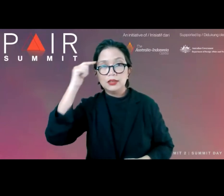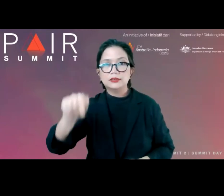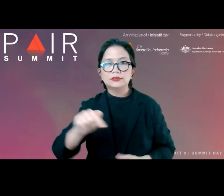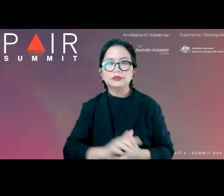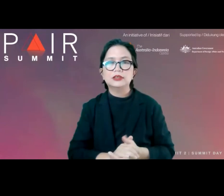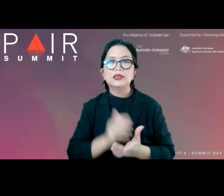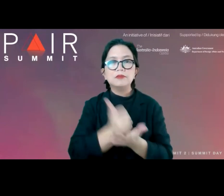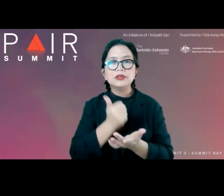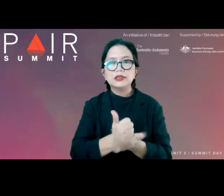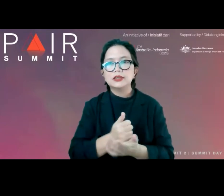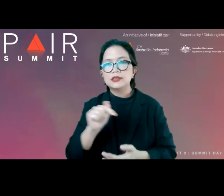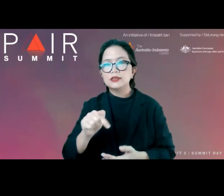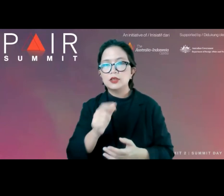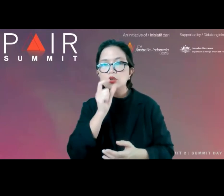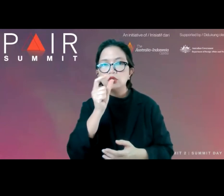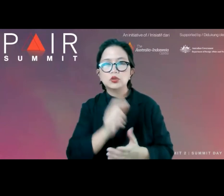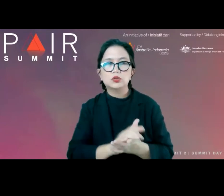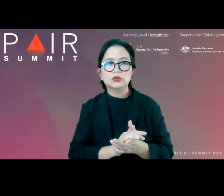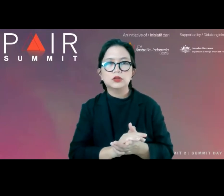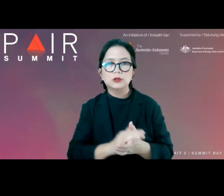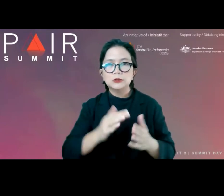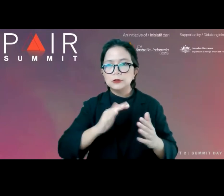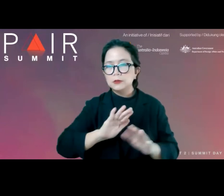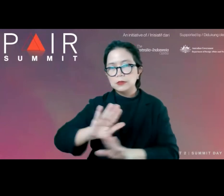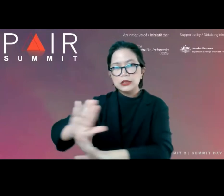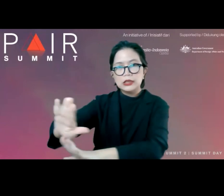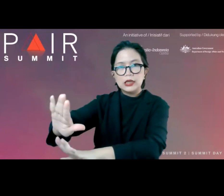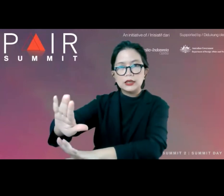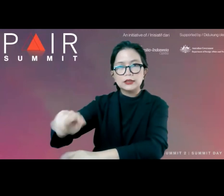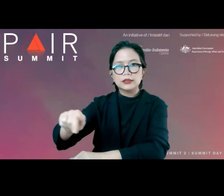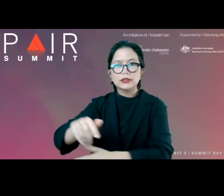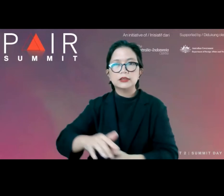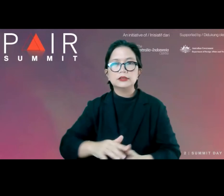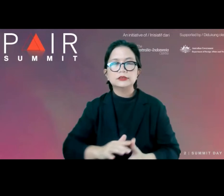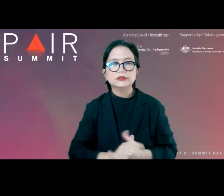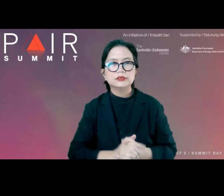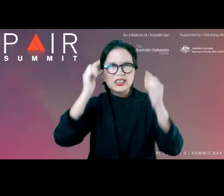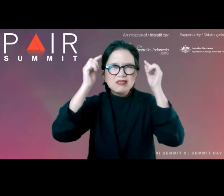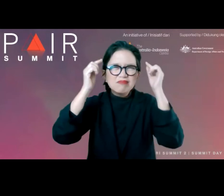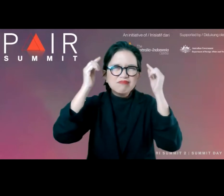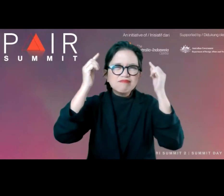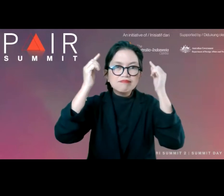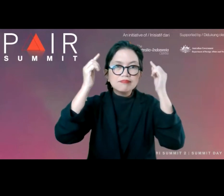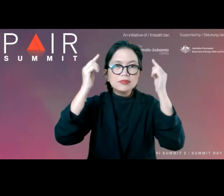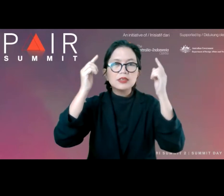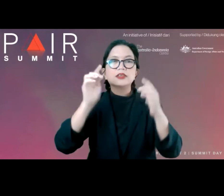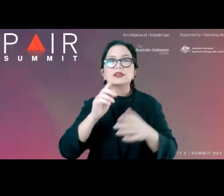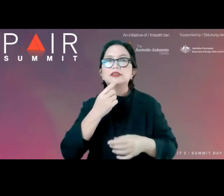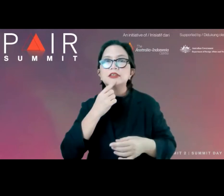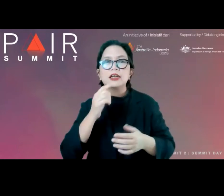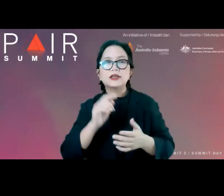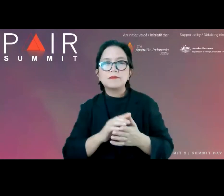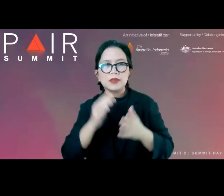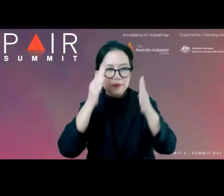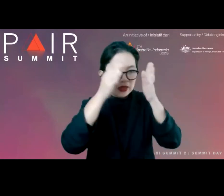away from a program-based mentality to an individual-based or